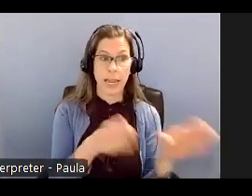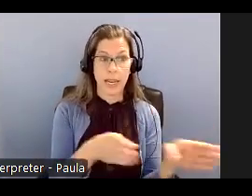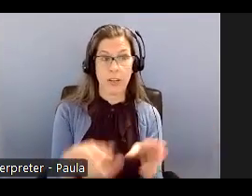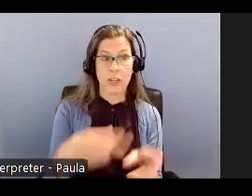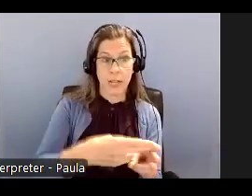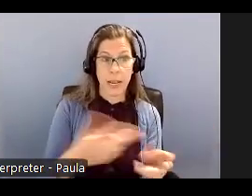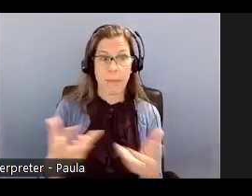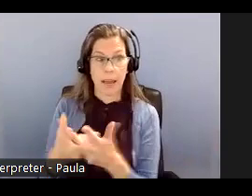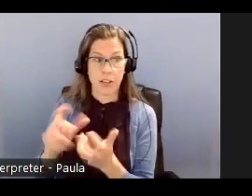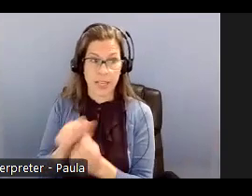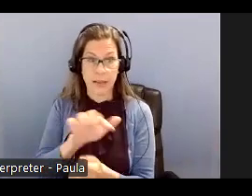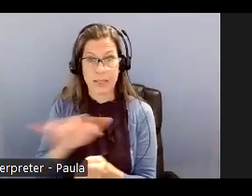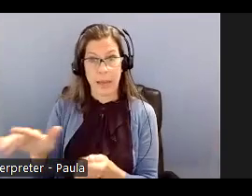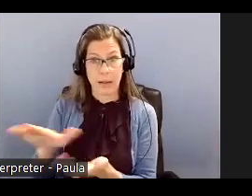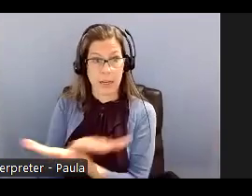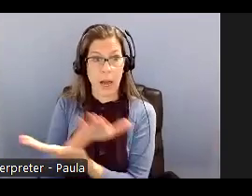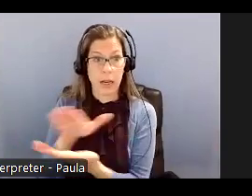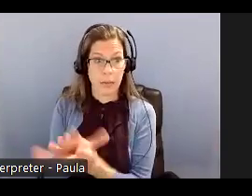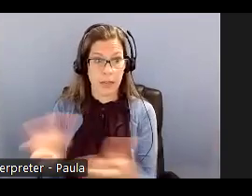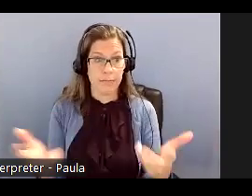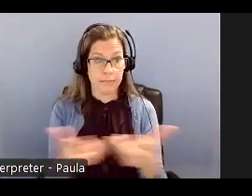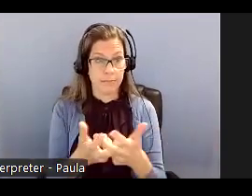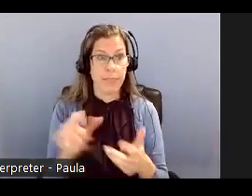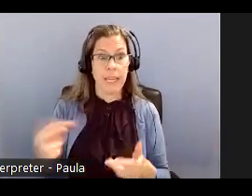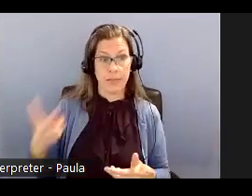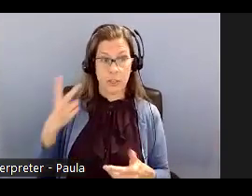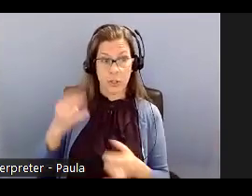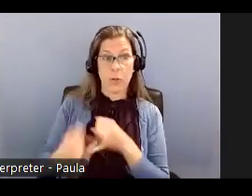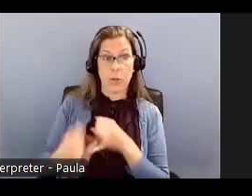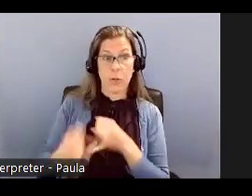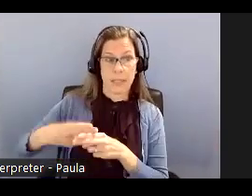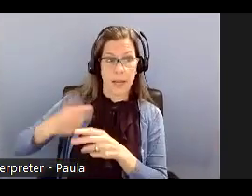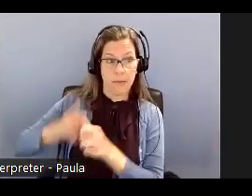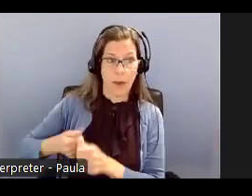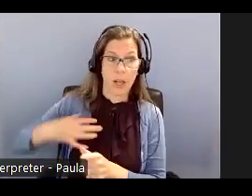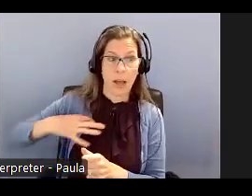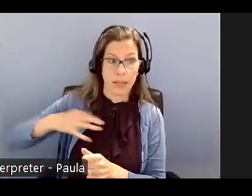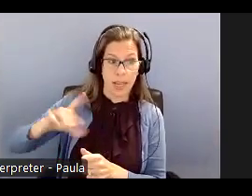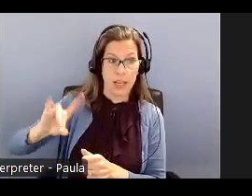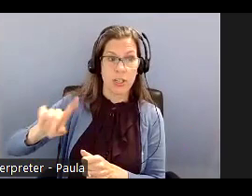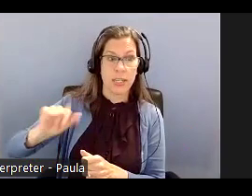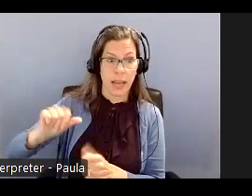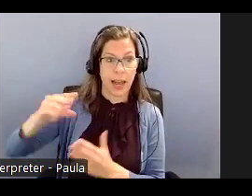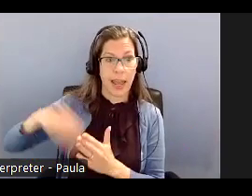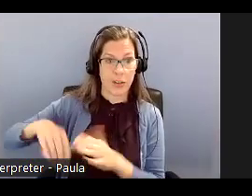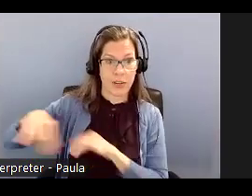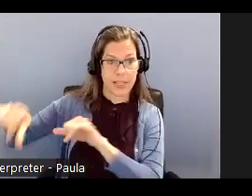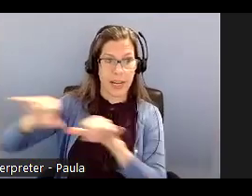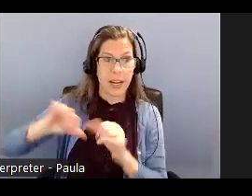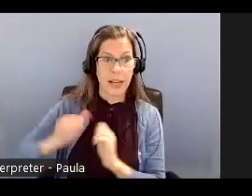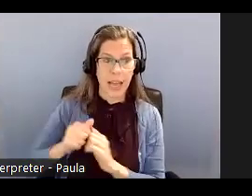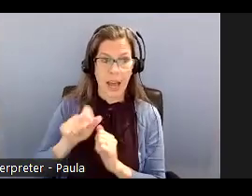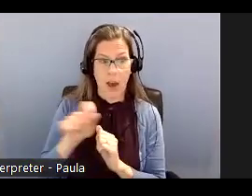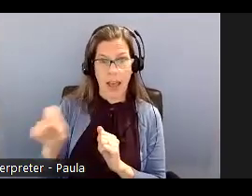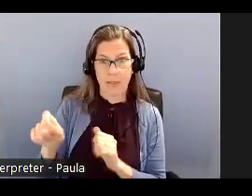on their documents. If the individual has two last names, follow the application data entry standards on how